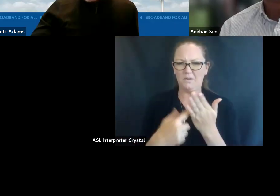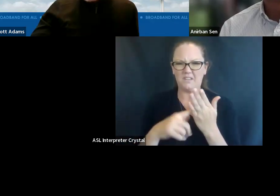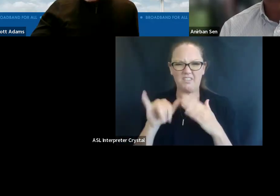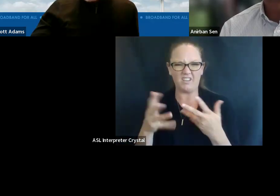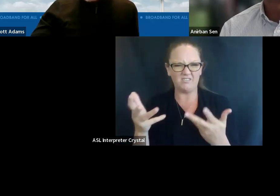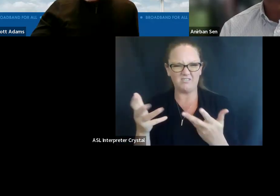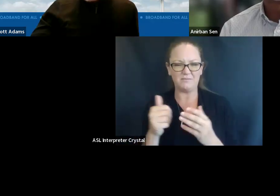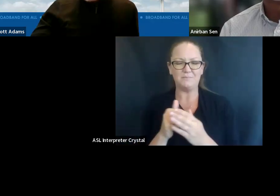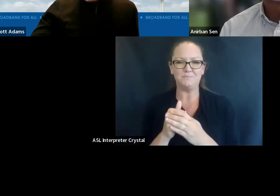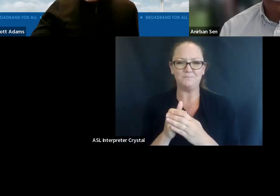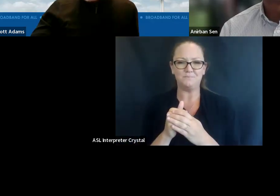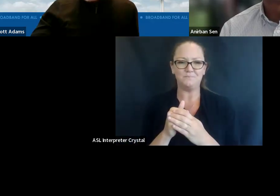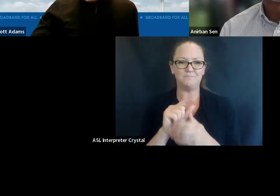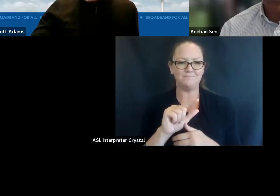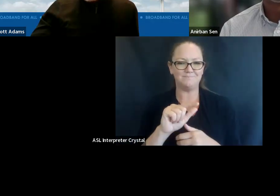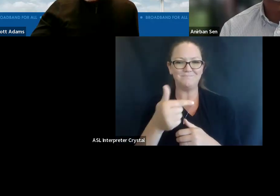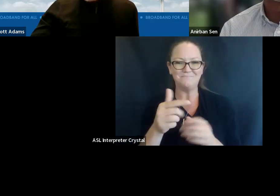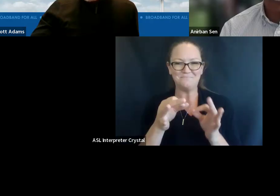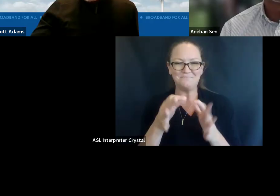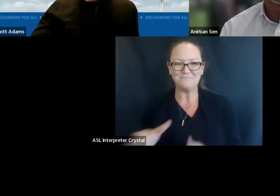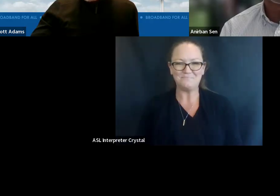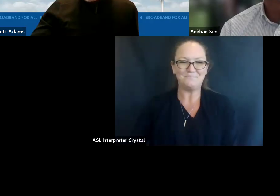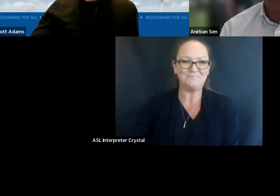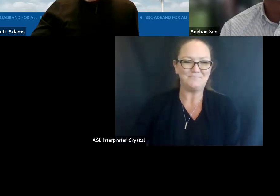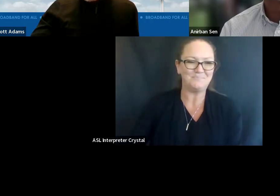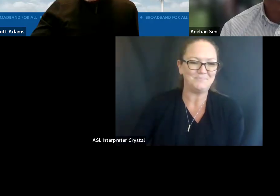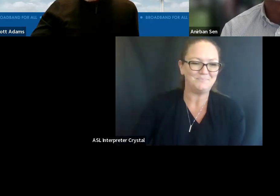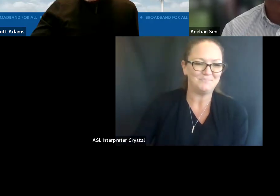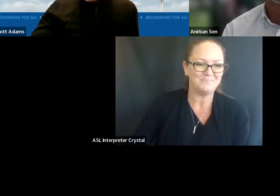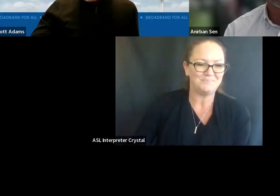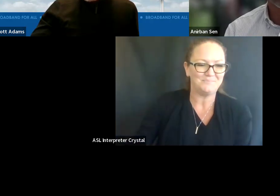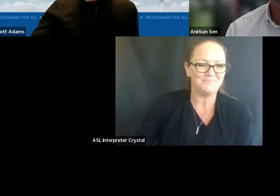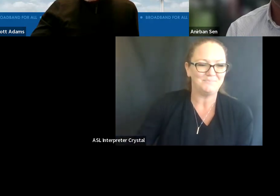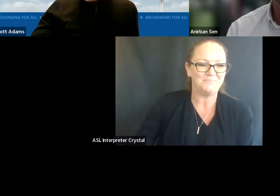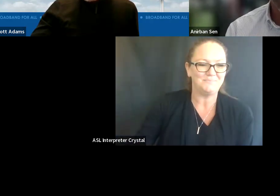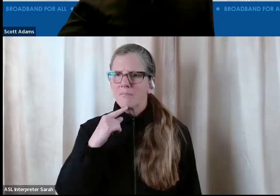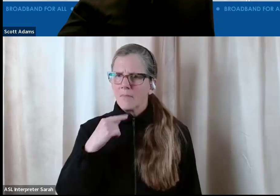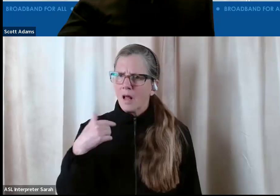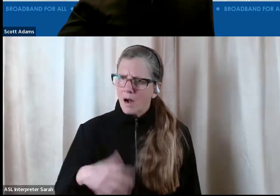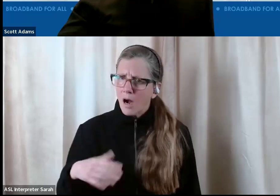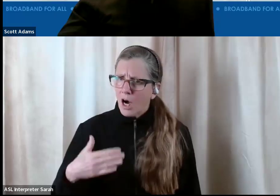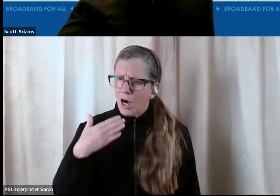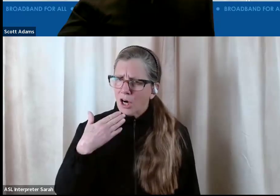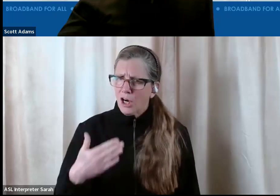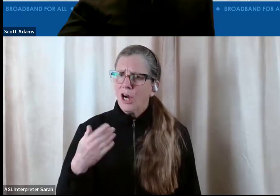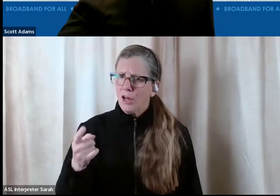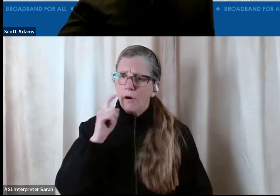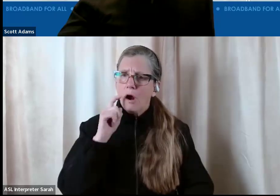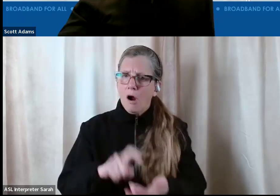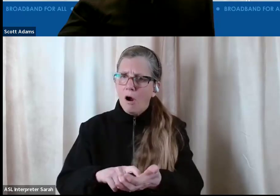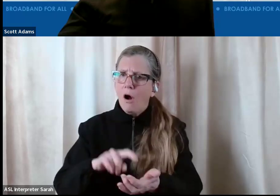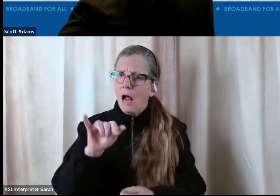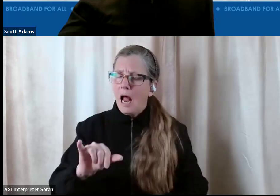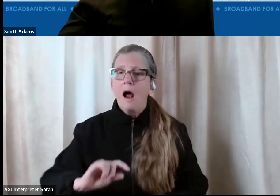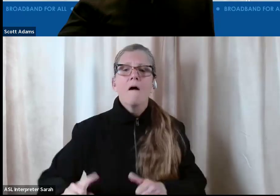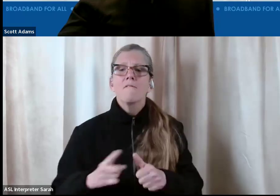That's a very interesting observation. I would say, first of all, the program's mission